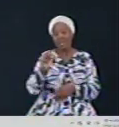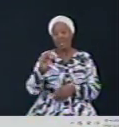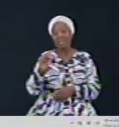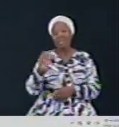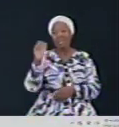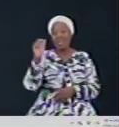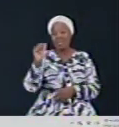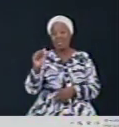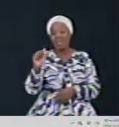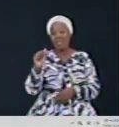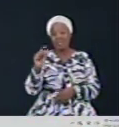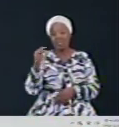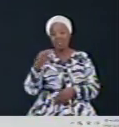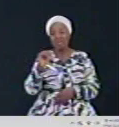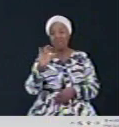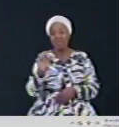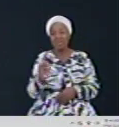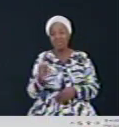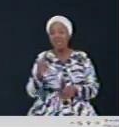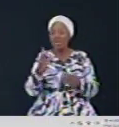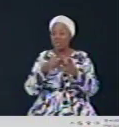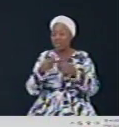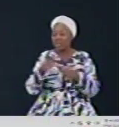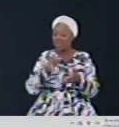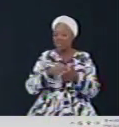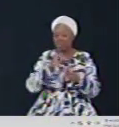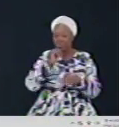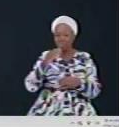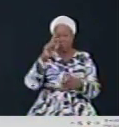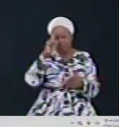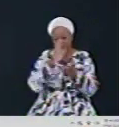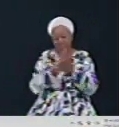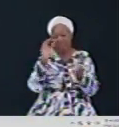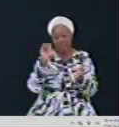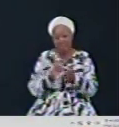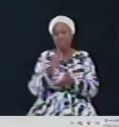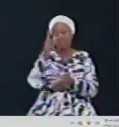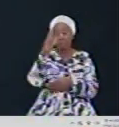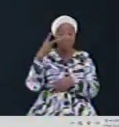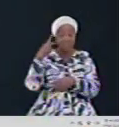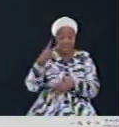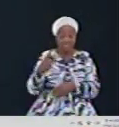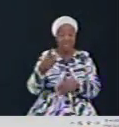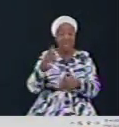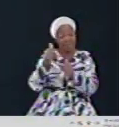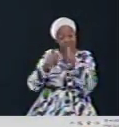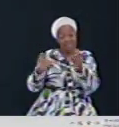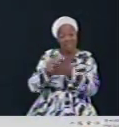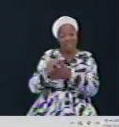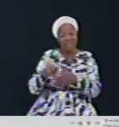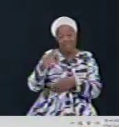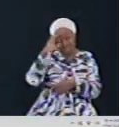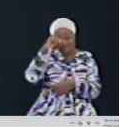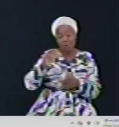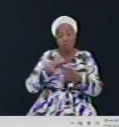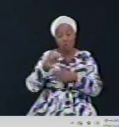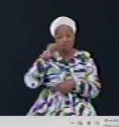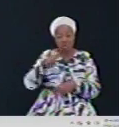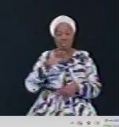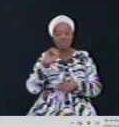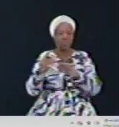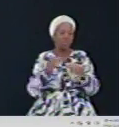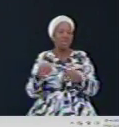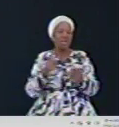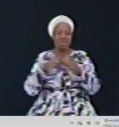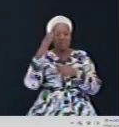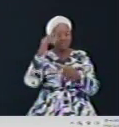woman, is an atheist. He doesn't believe that God sees what he's doing. He knows the word of God